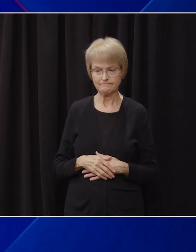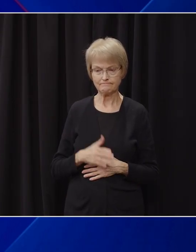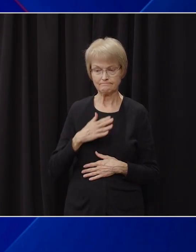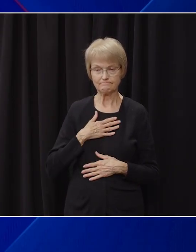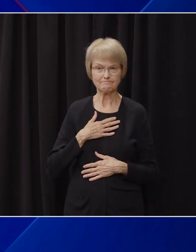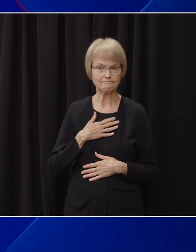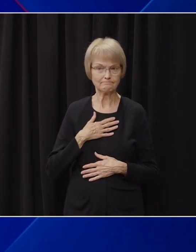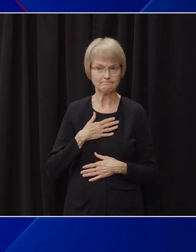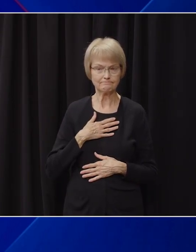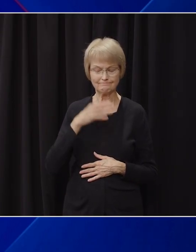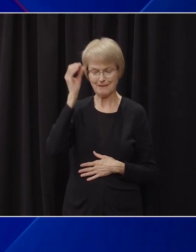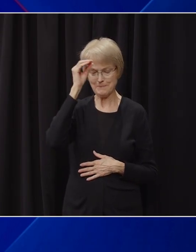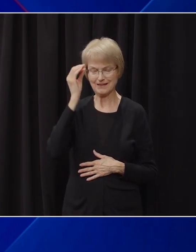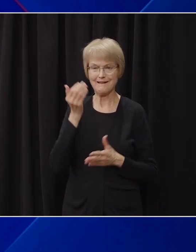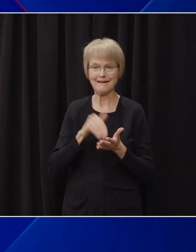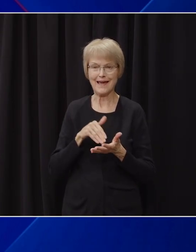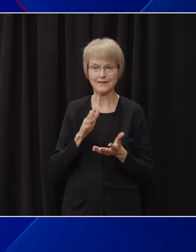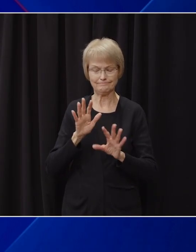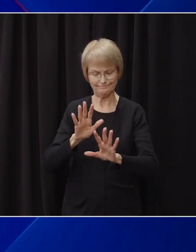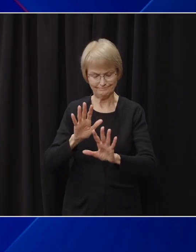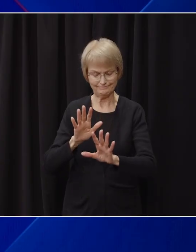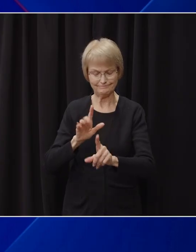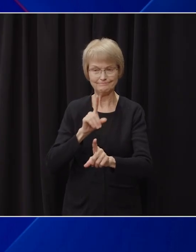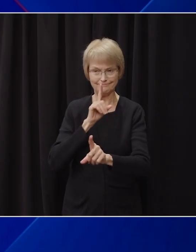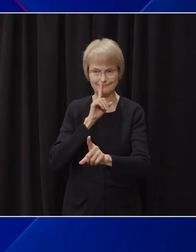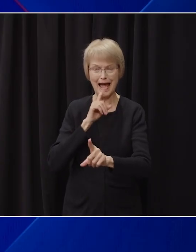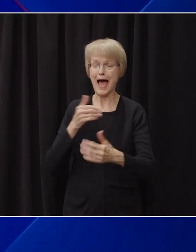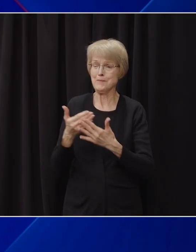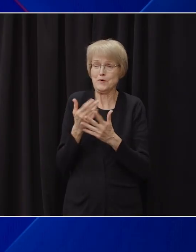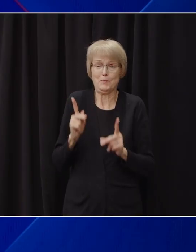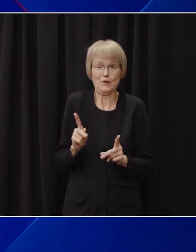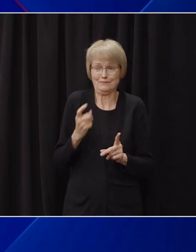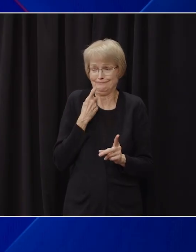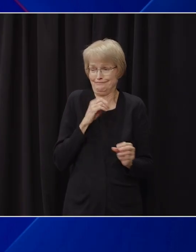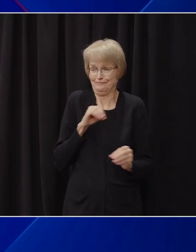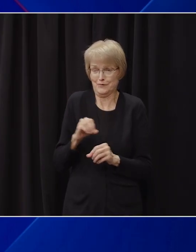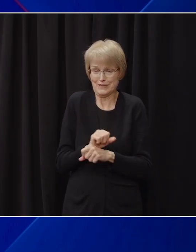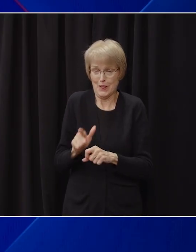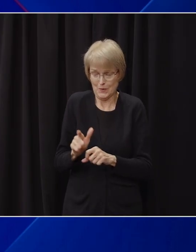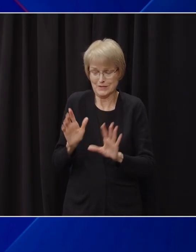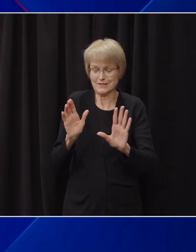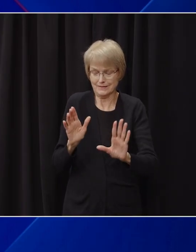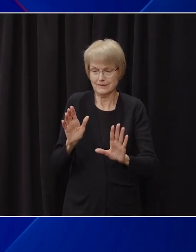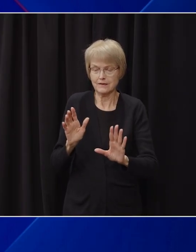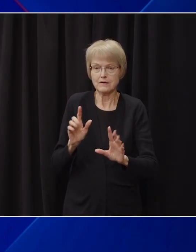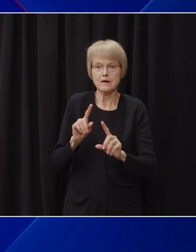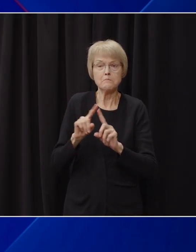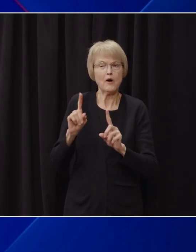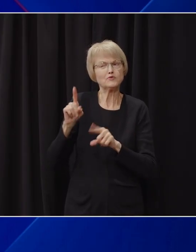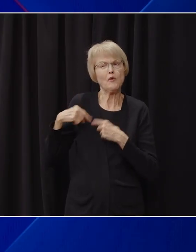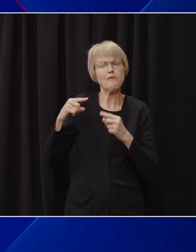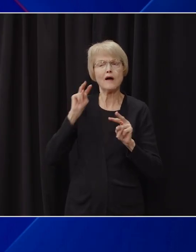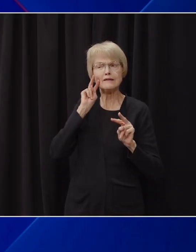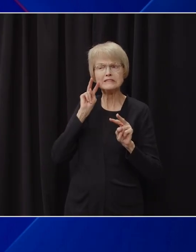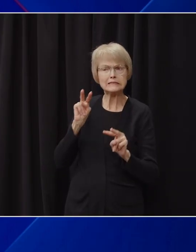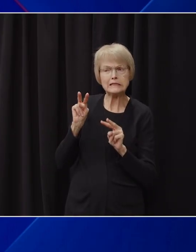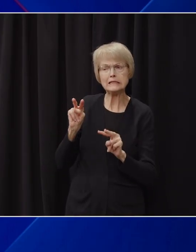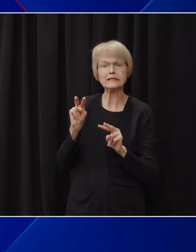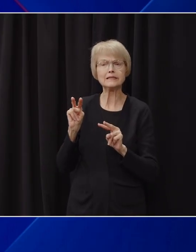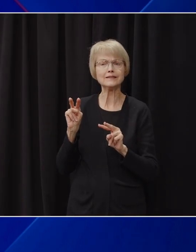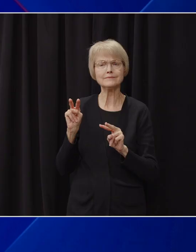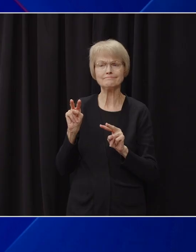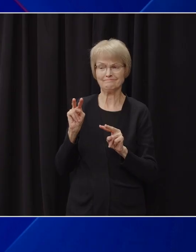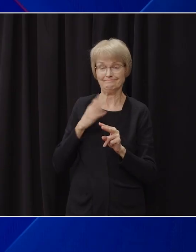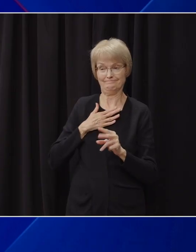again, disclaimer that I'm new here, but what I see in at least